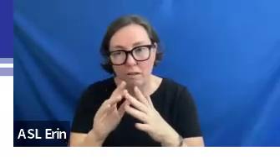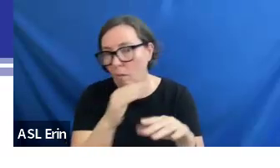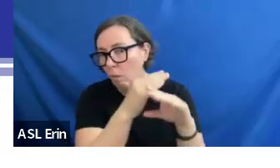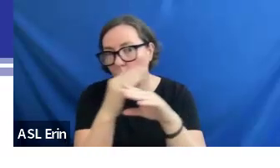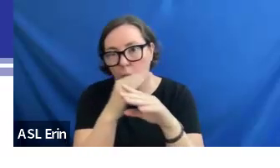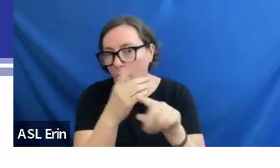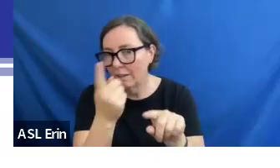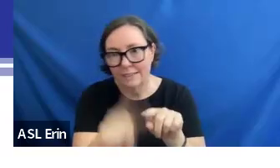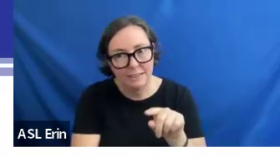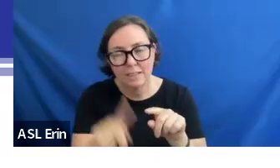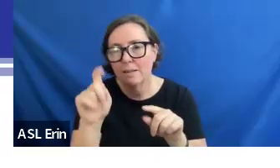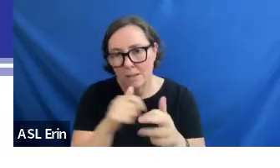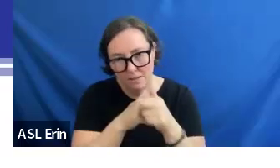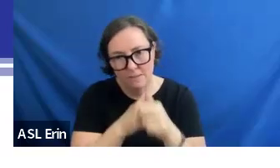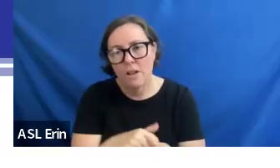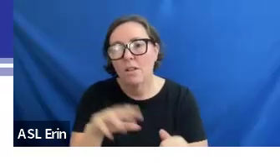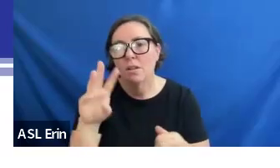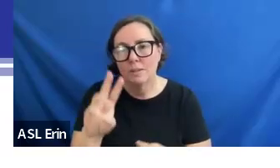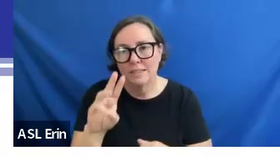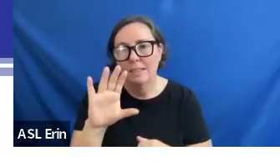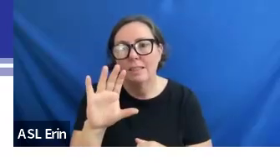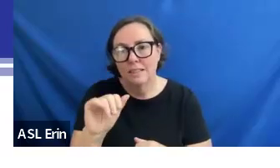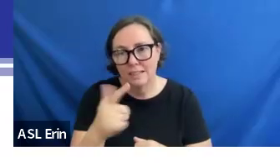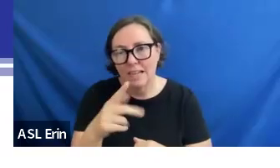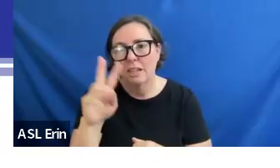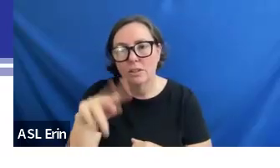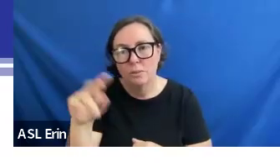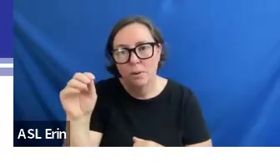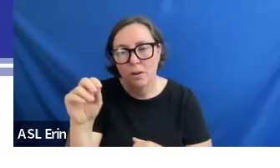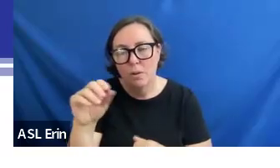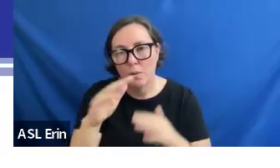WCAG 2.0 level AA.